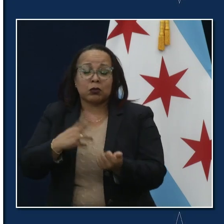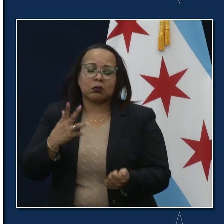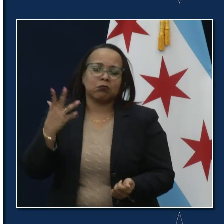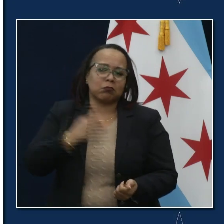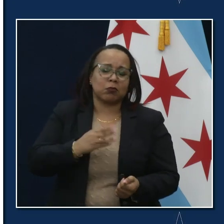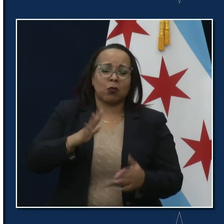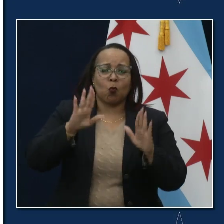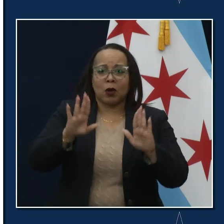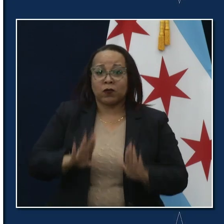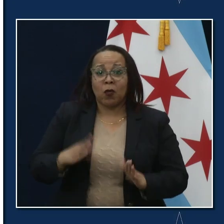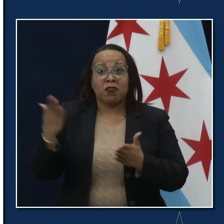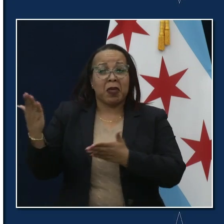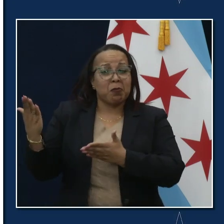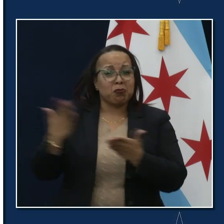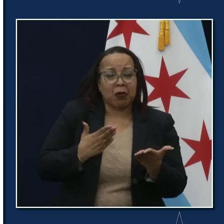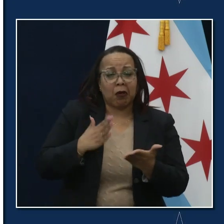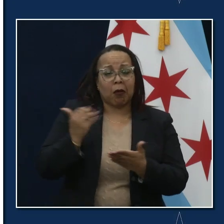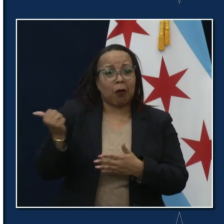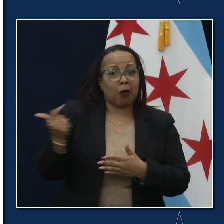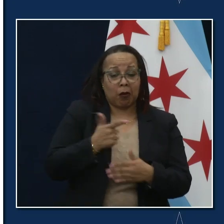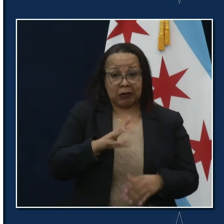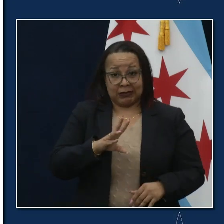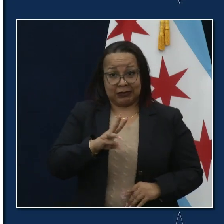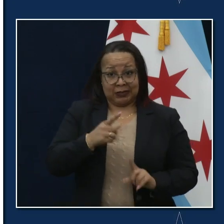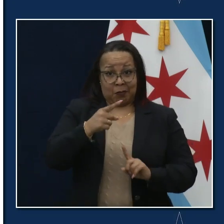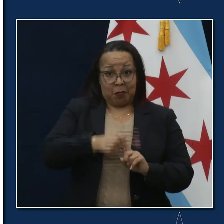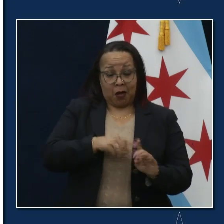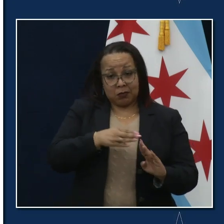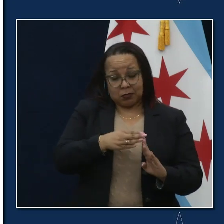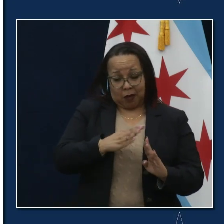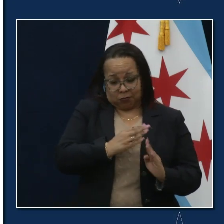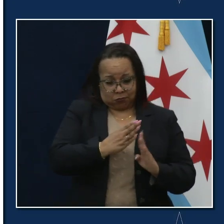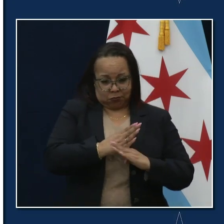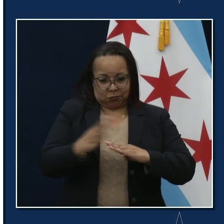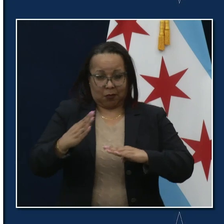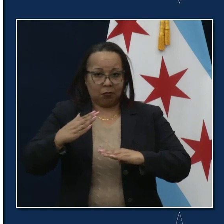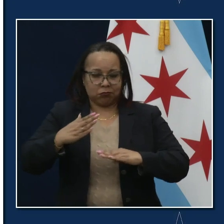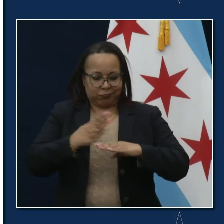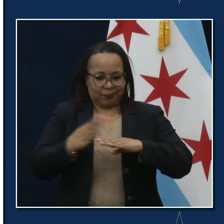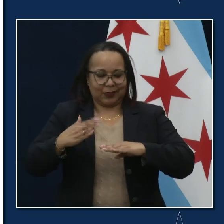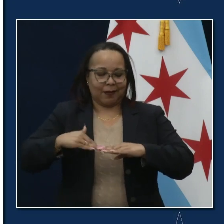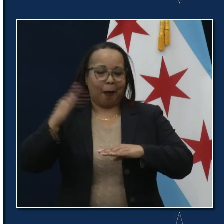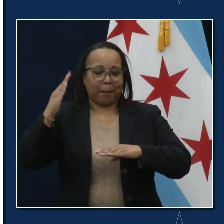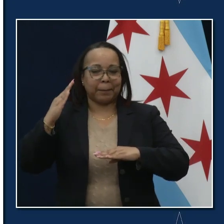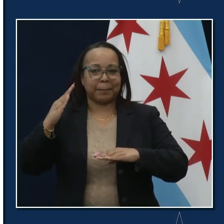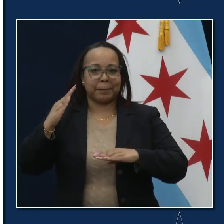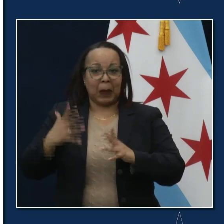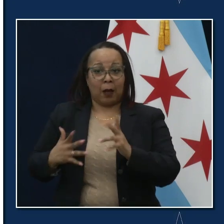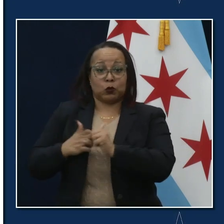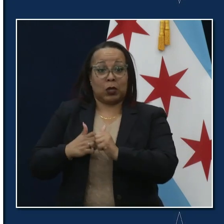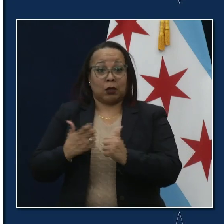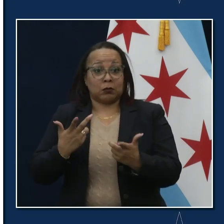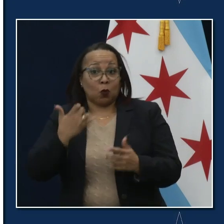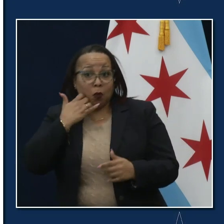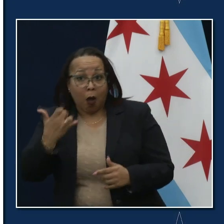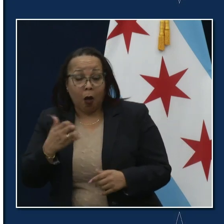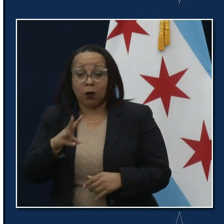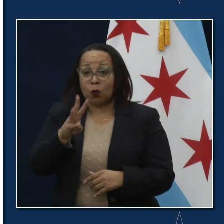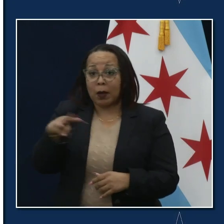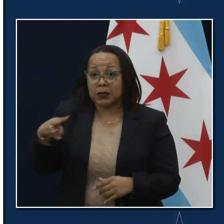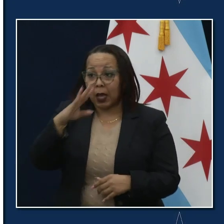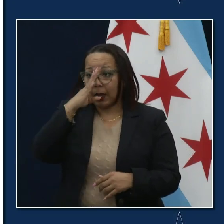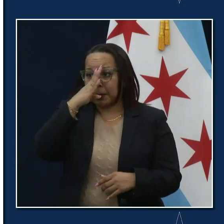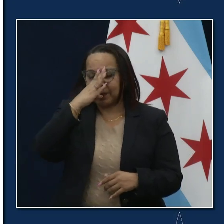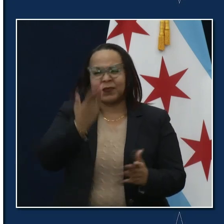wonderful. They can bring everybody age 6 months and up to date. So give us a call or go to the website.